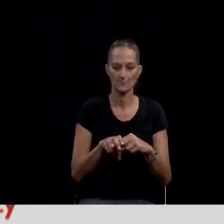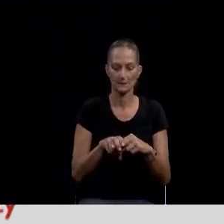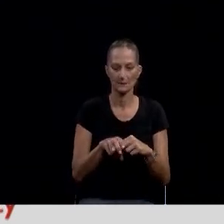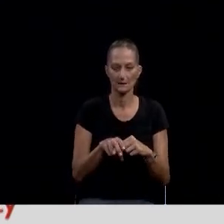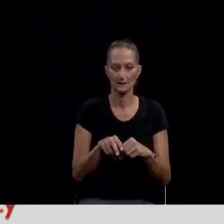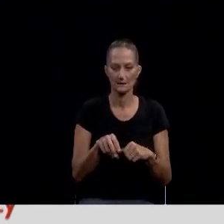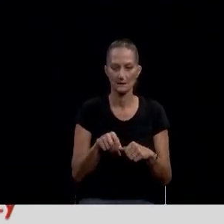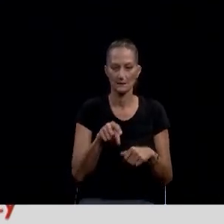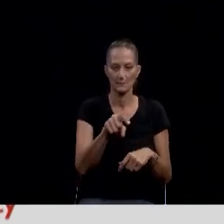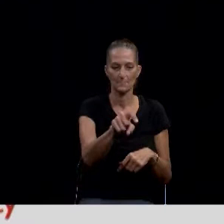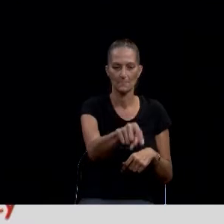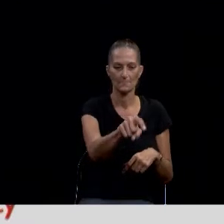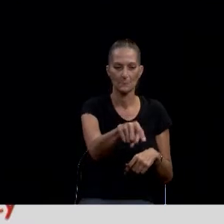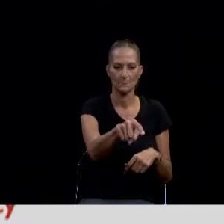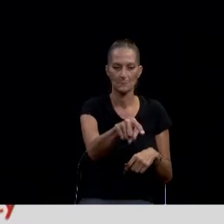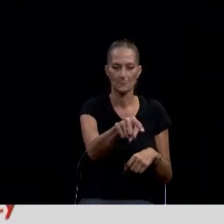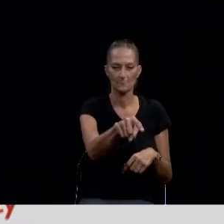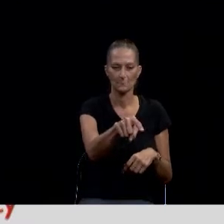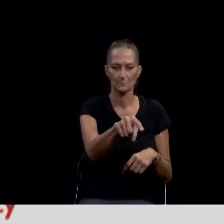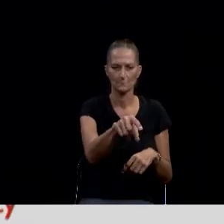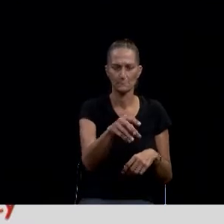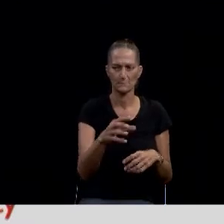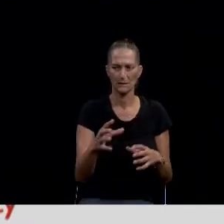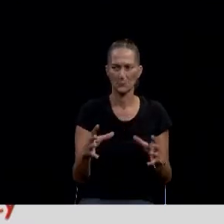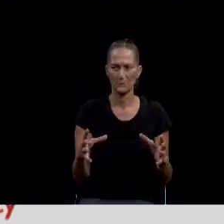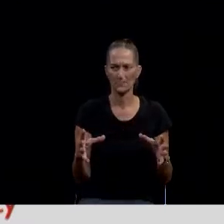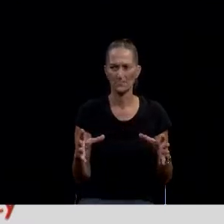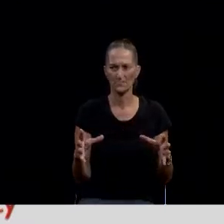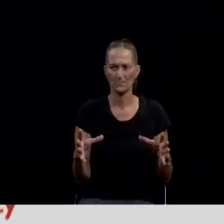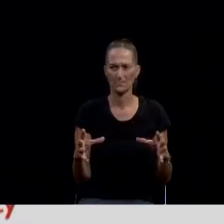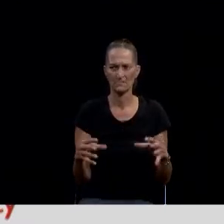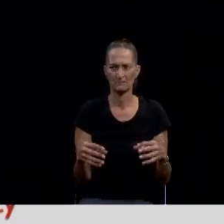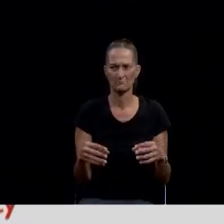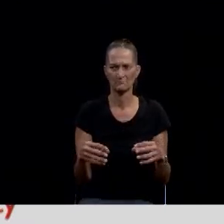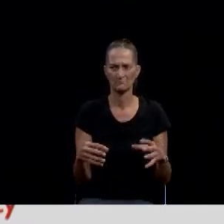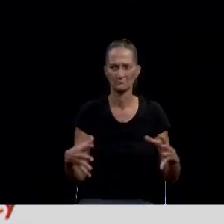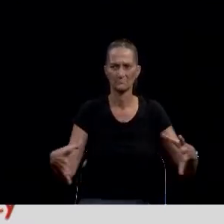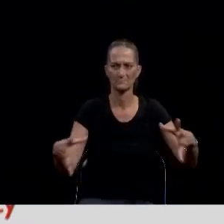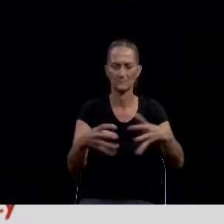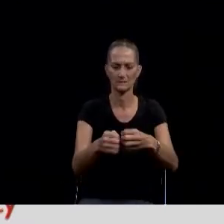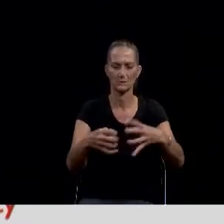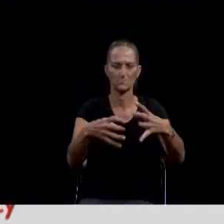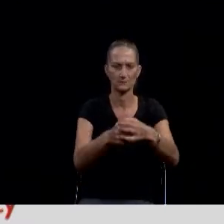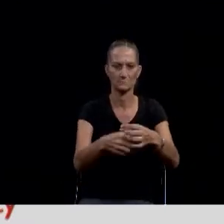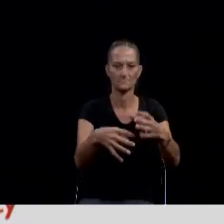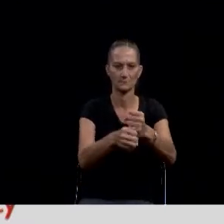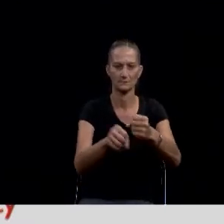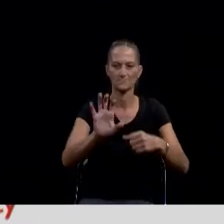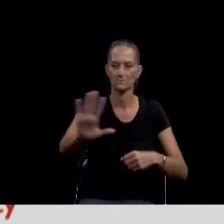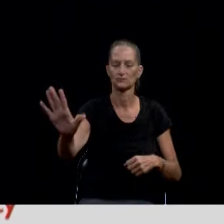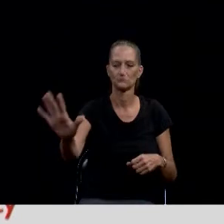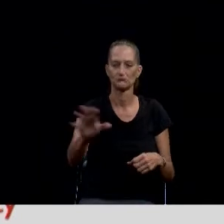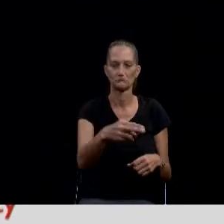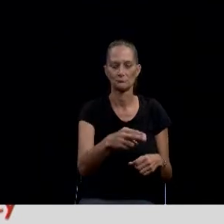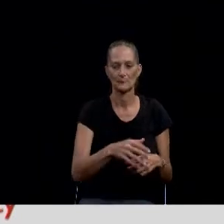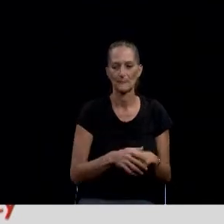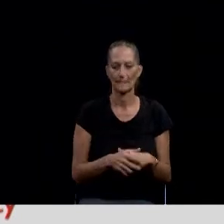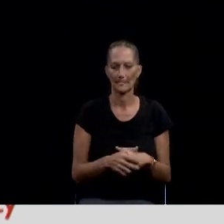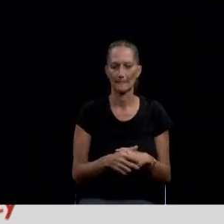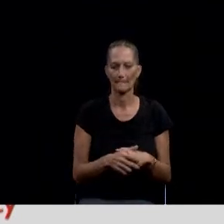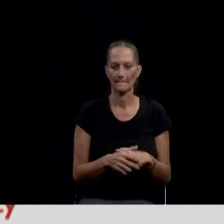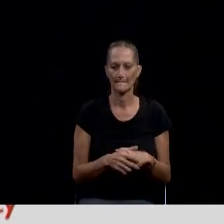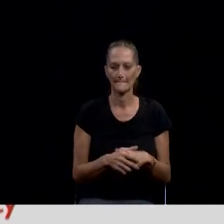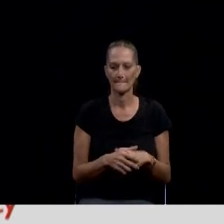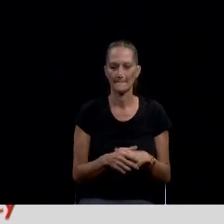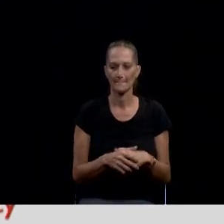Seed. RBDR, Creative Waco, and East Waco stakeholders identified this as a possible mural location, but the exact